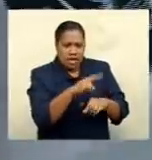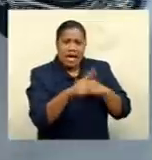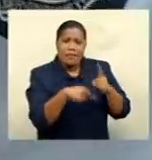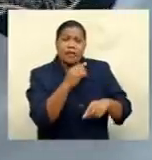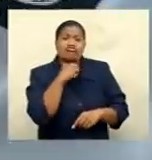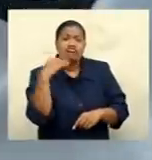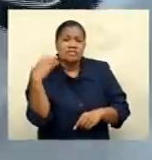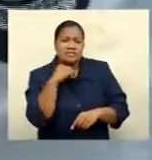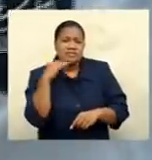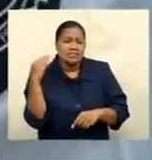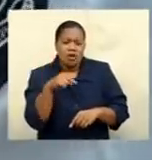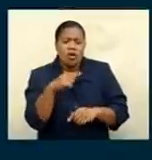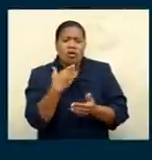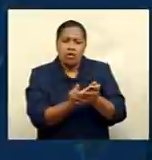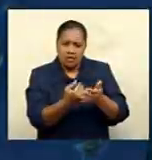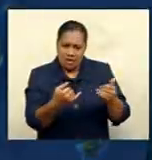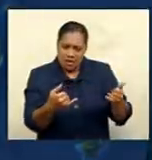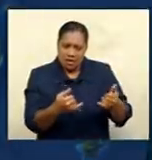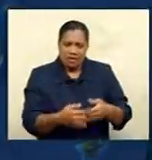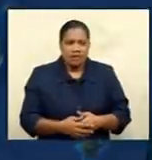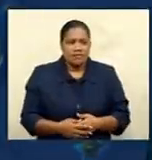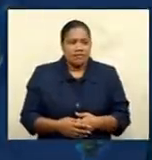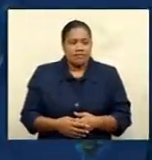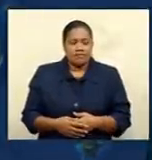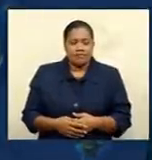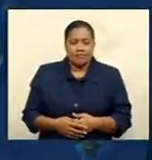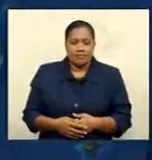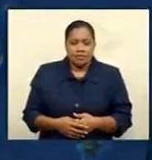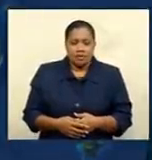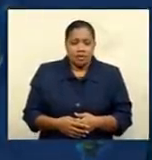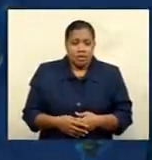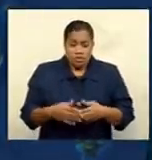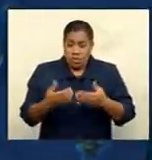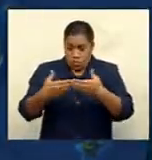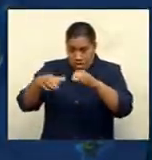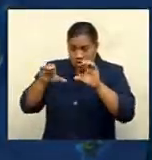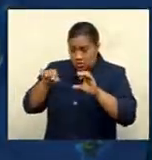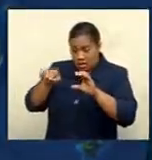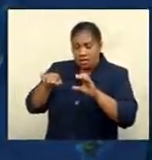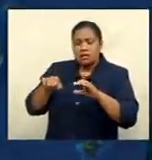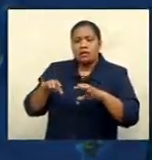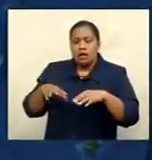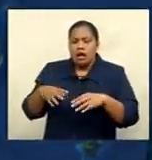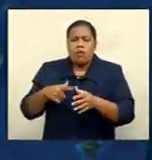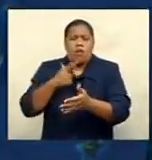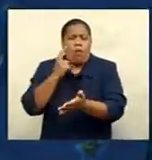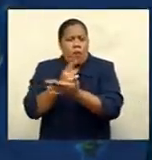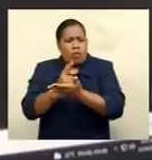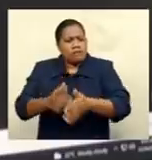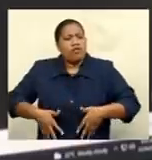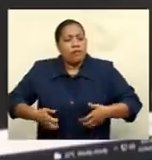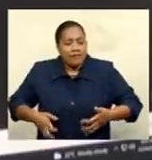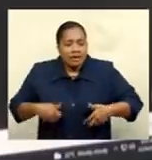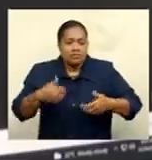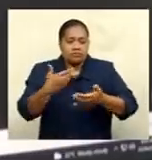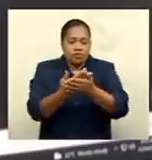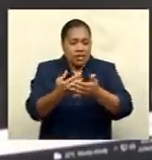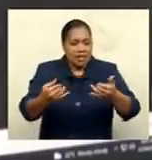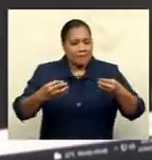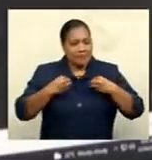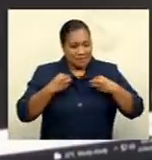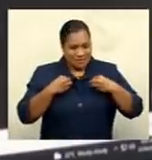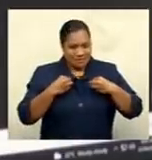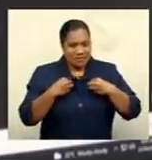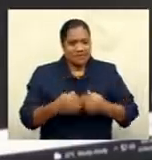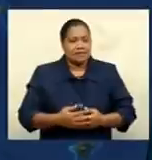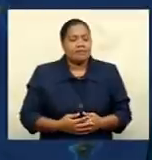online transactions. Council have also received a lot of complaints against online businesses. Complaints pertaining